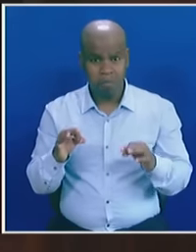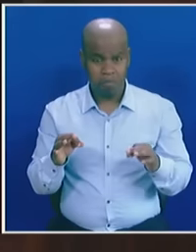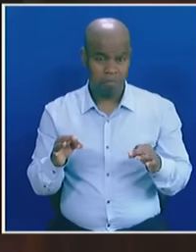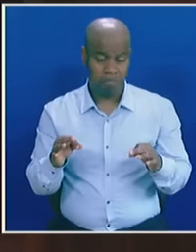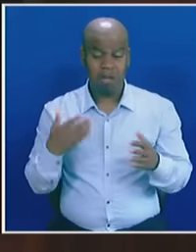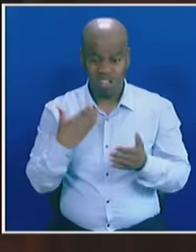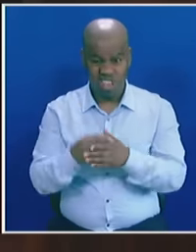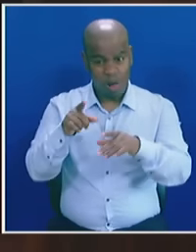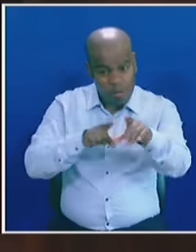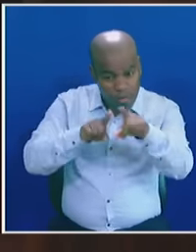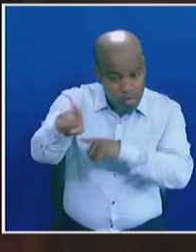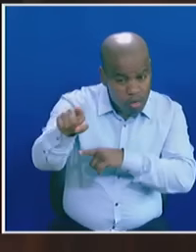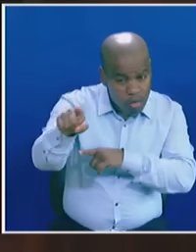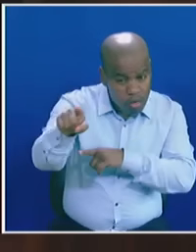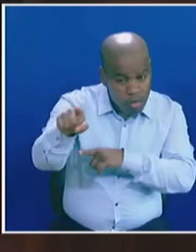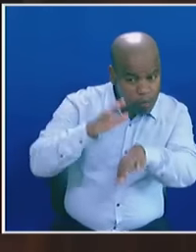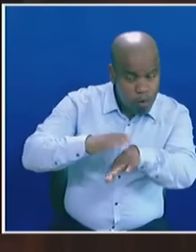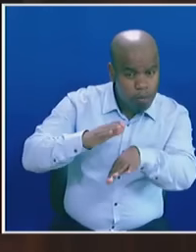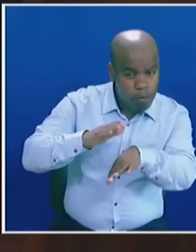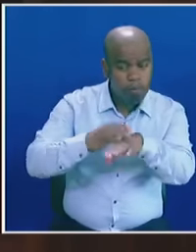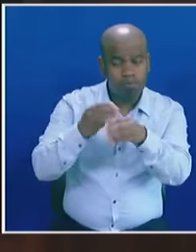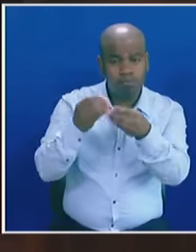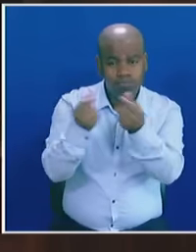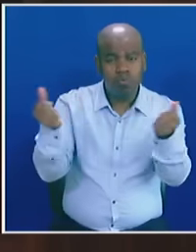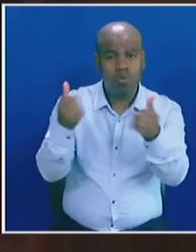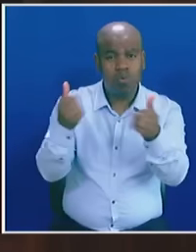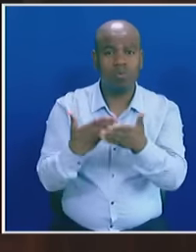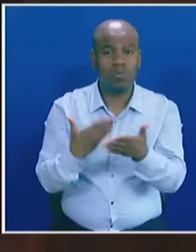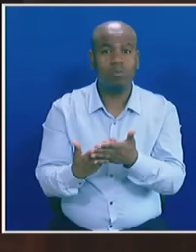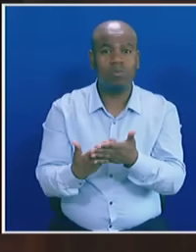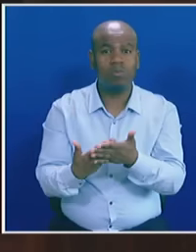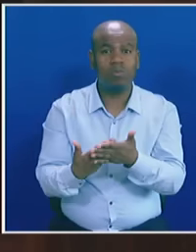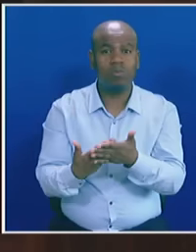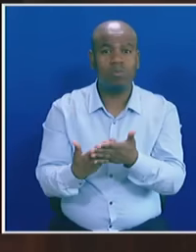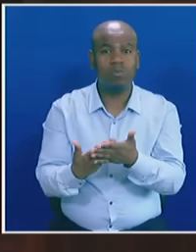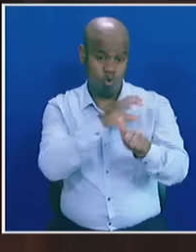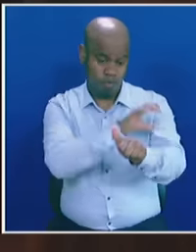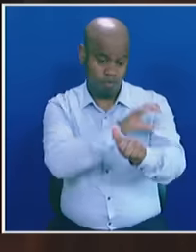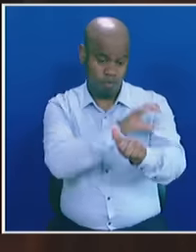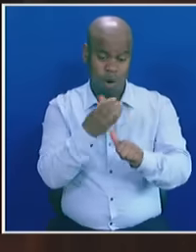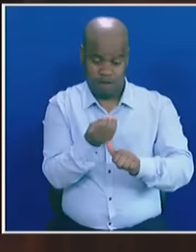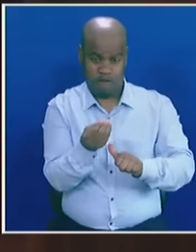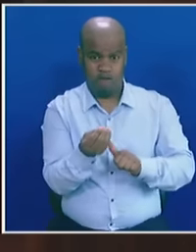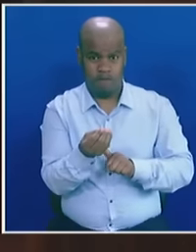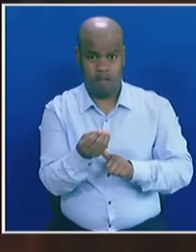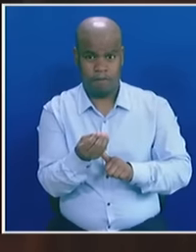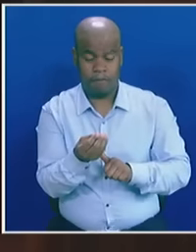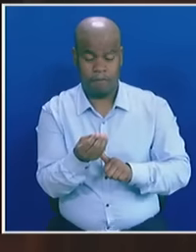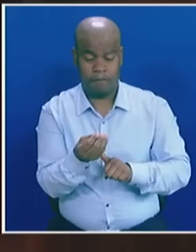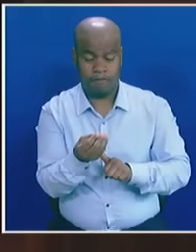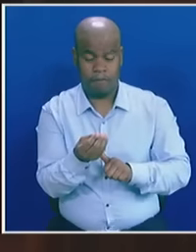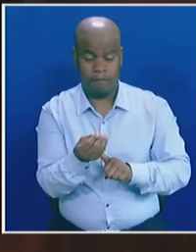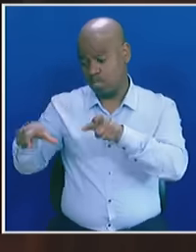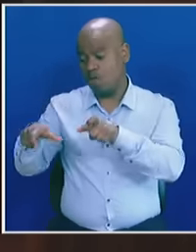successfully to be able to deliver the tasks defined by their mandate? Are those deployed in